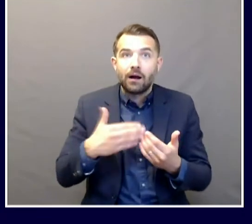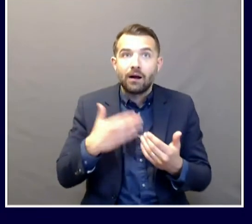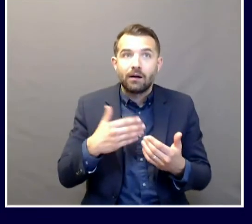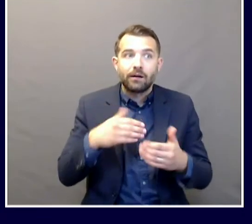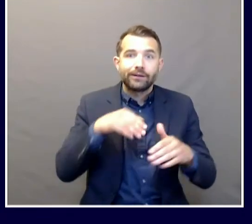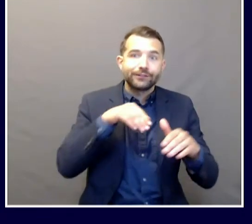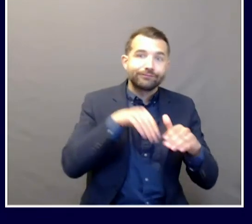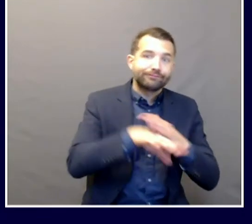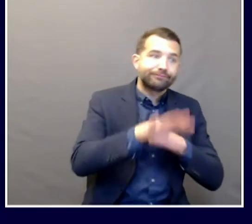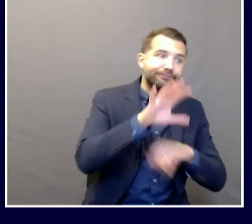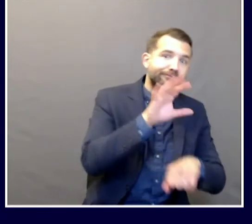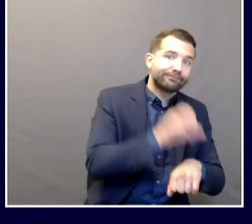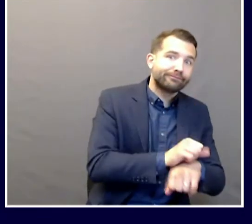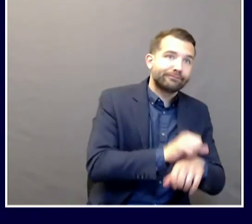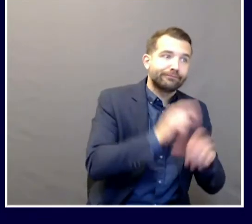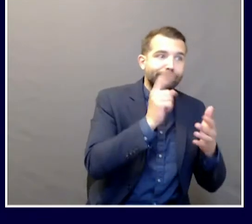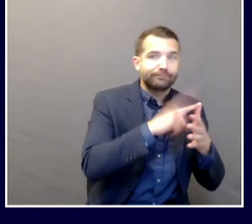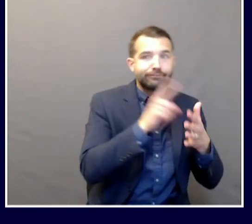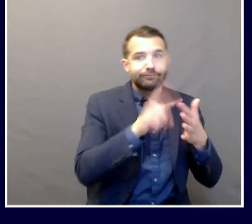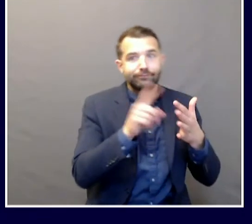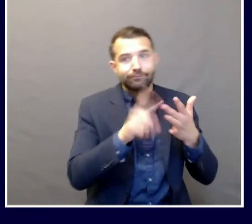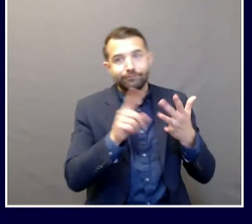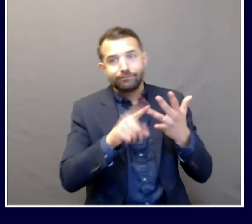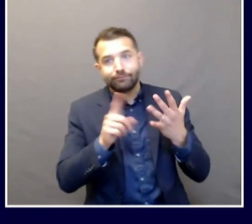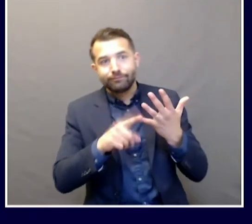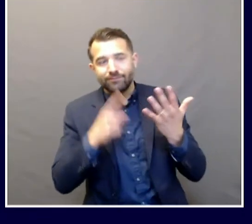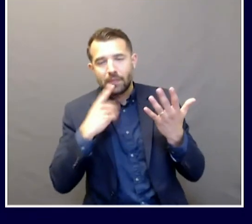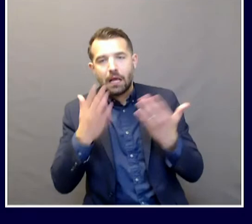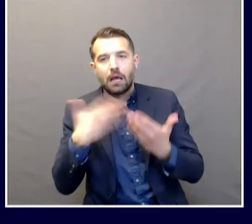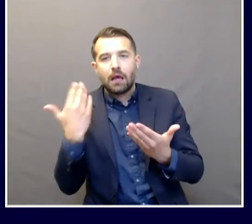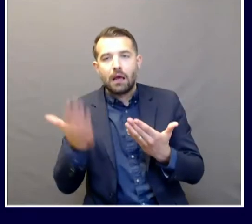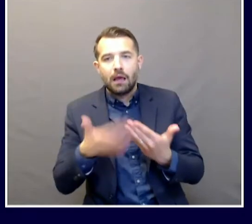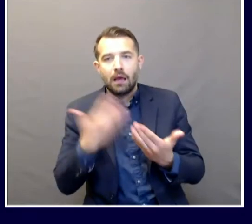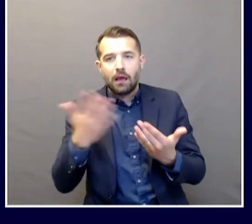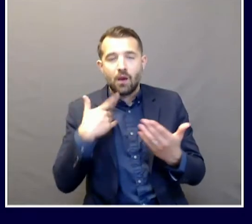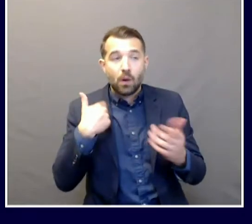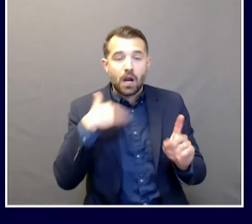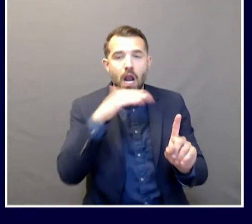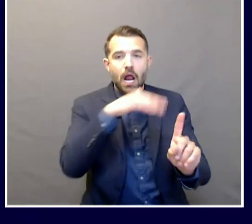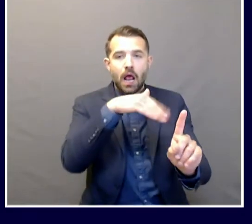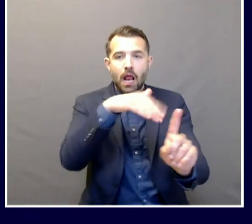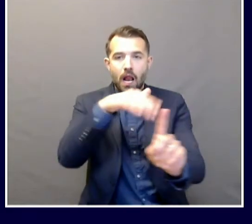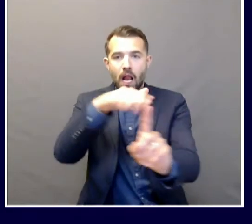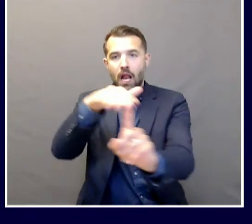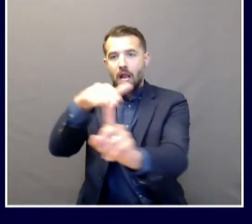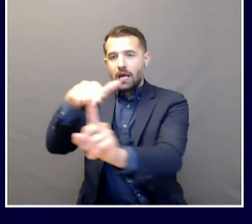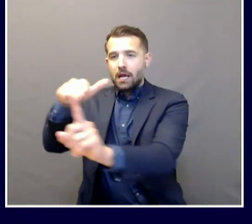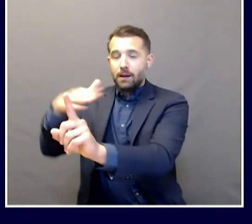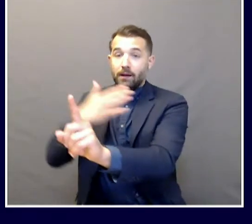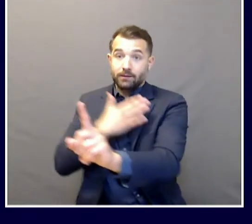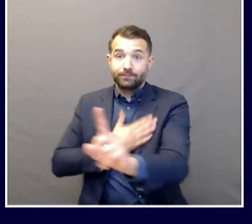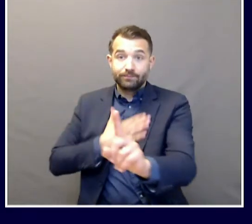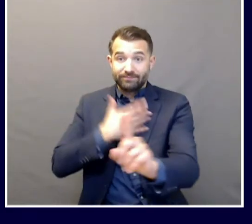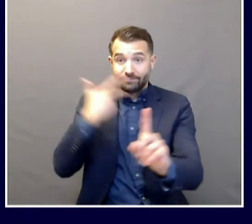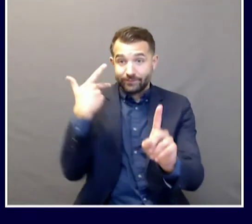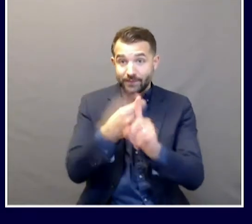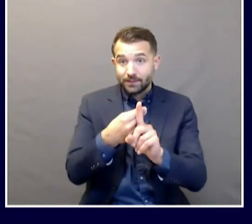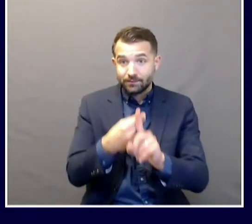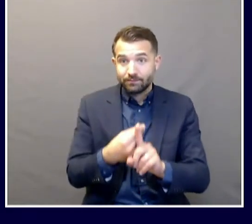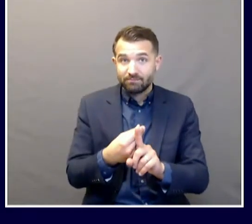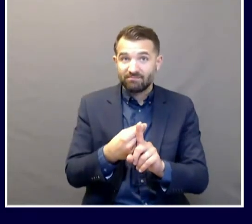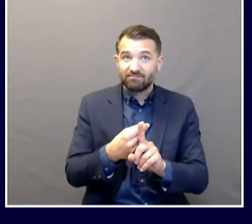again remind those who are in those younger categories of folks that getting vaccinated is the smart thing to do. Even if you